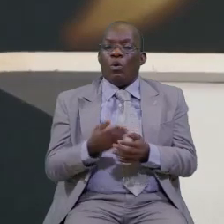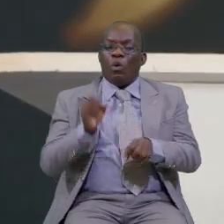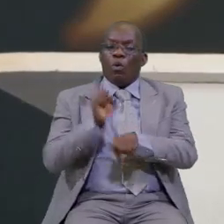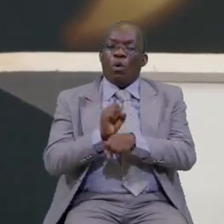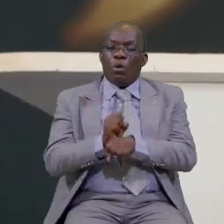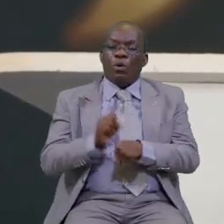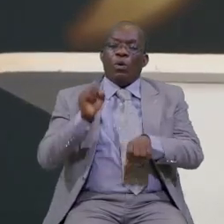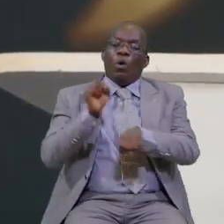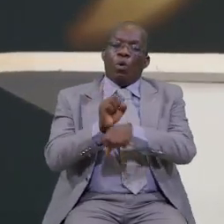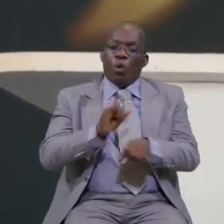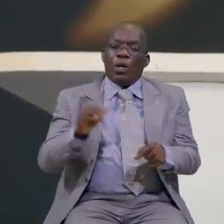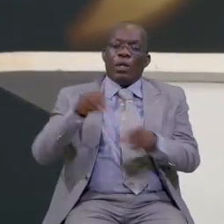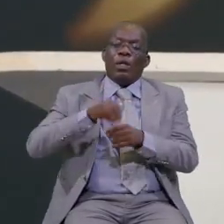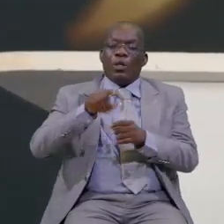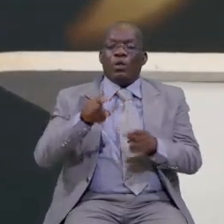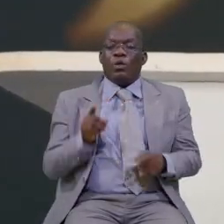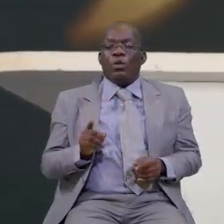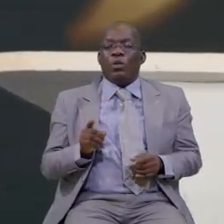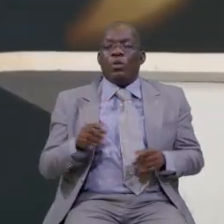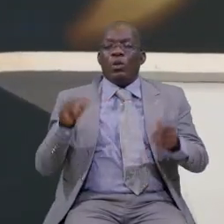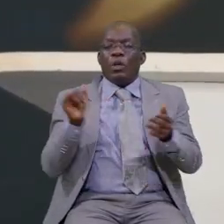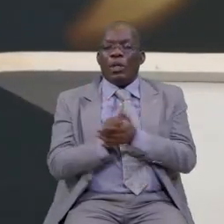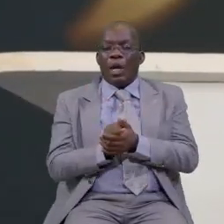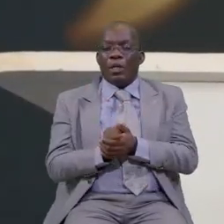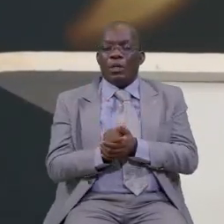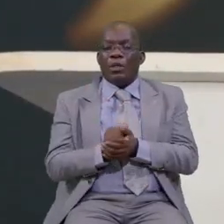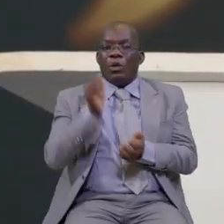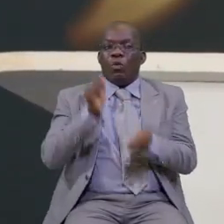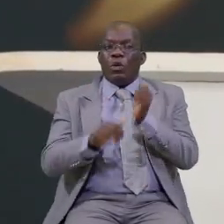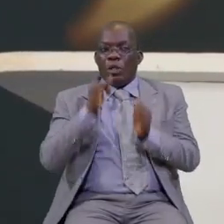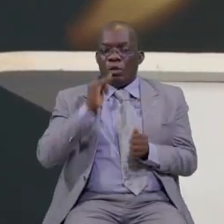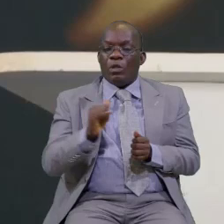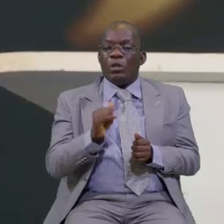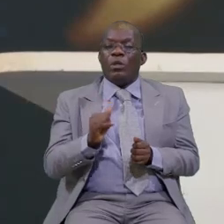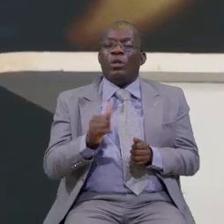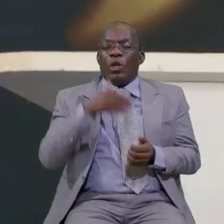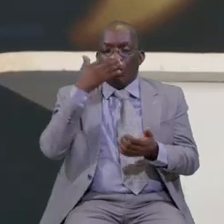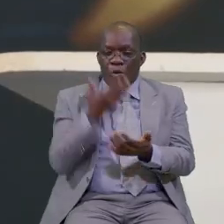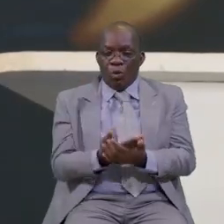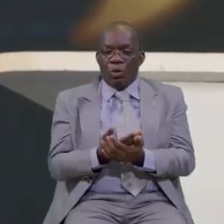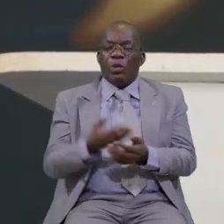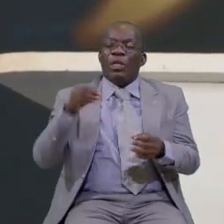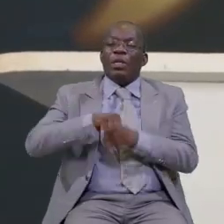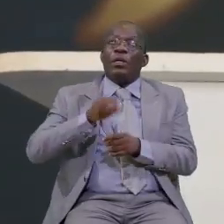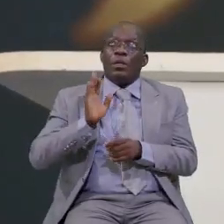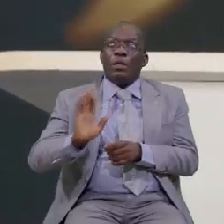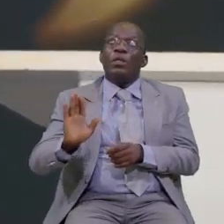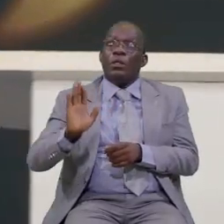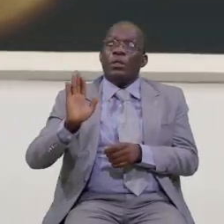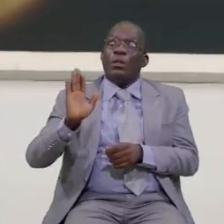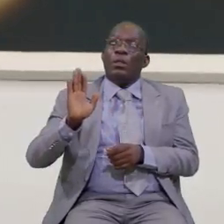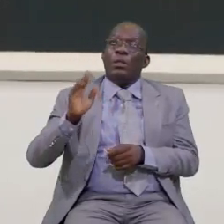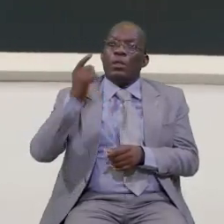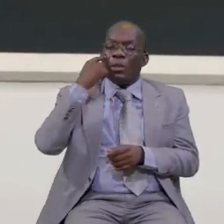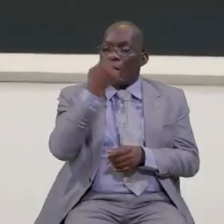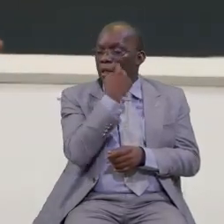you that which is well-pleasing in his sight. Then it says, through